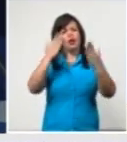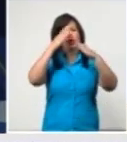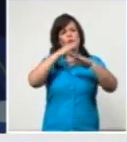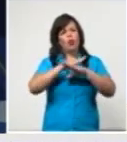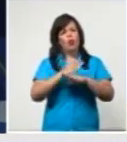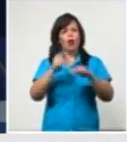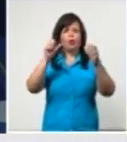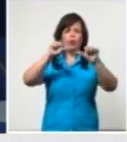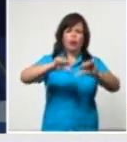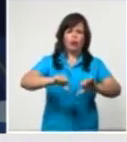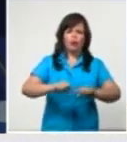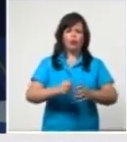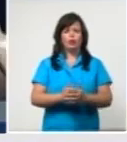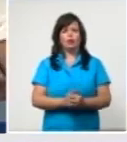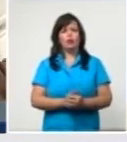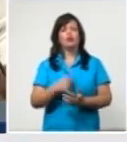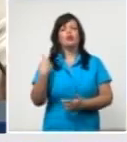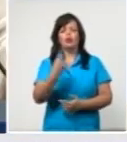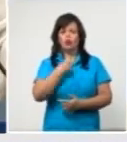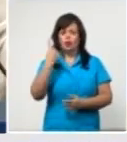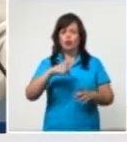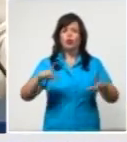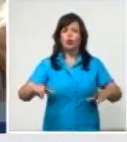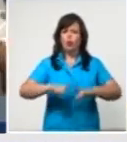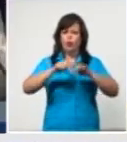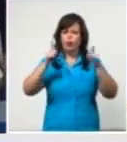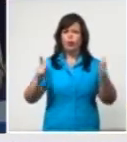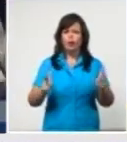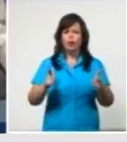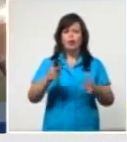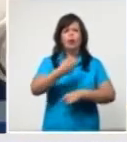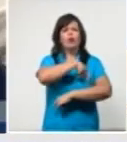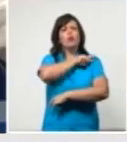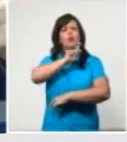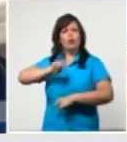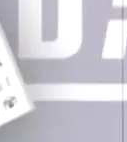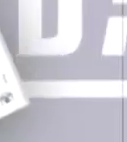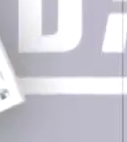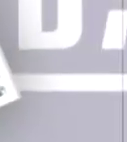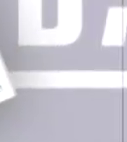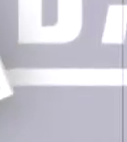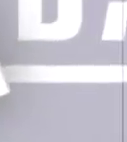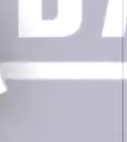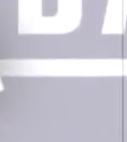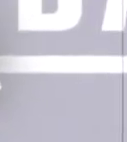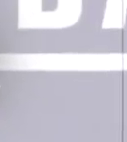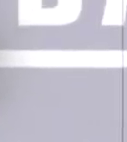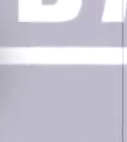this to you and to illustrate how the international situation is, and this is all we had for today.